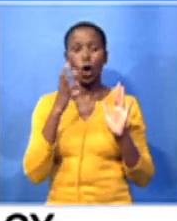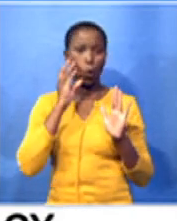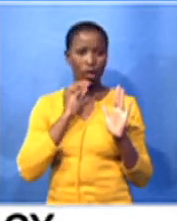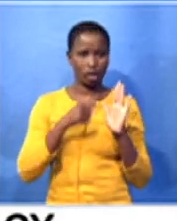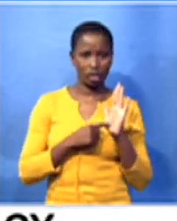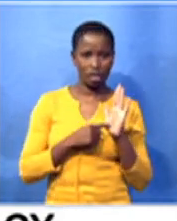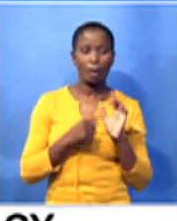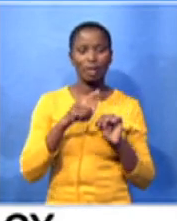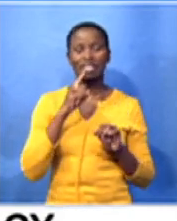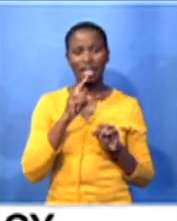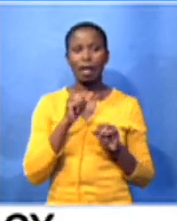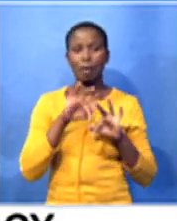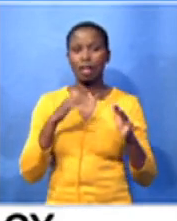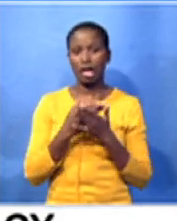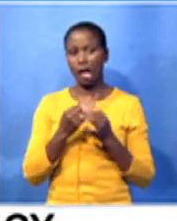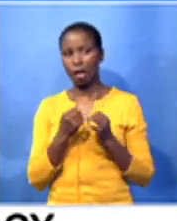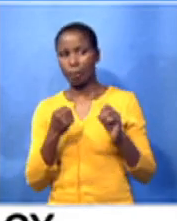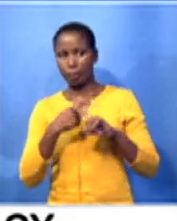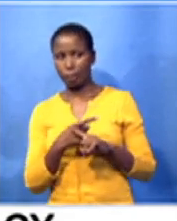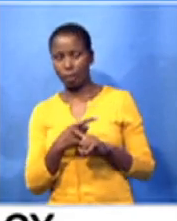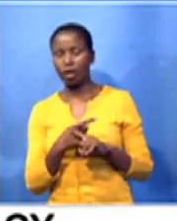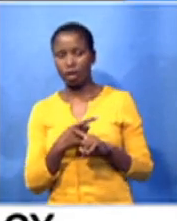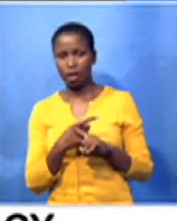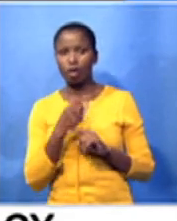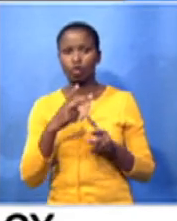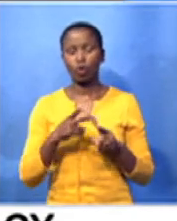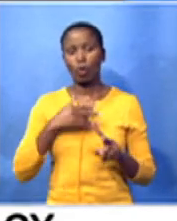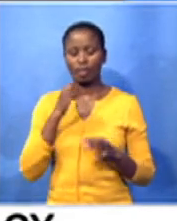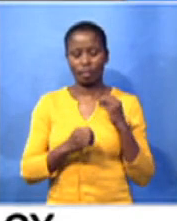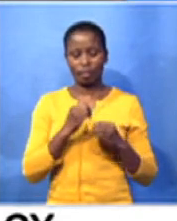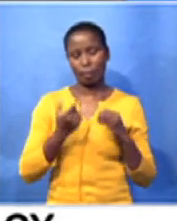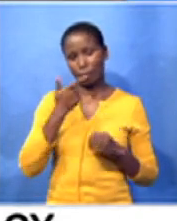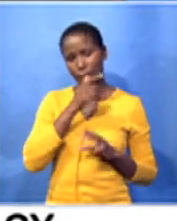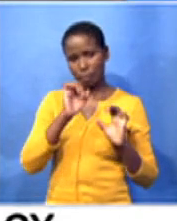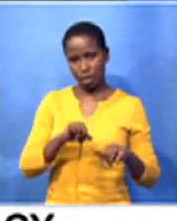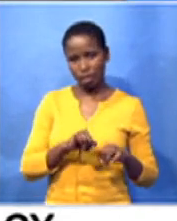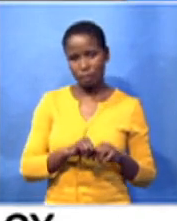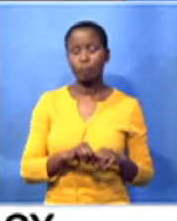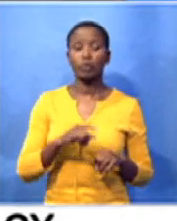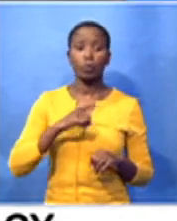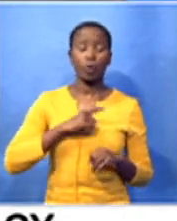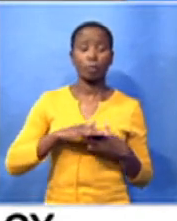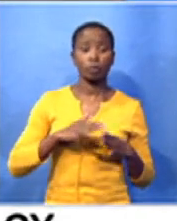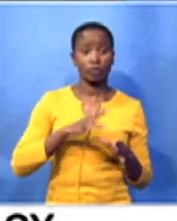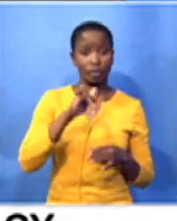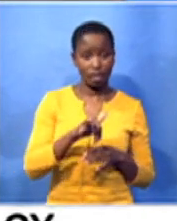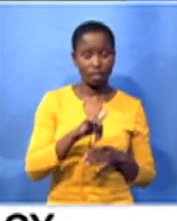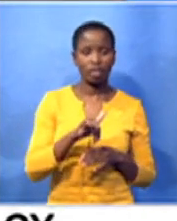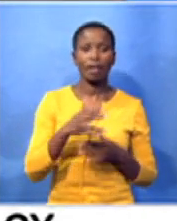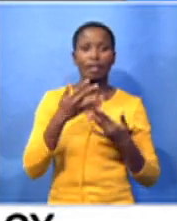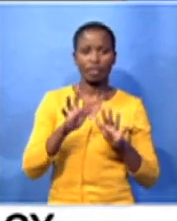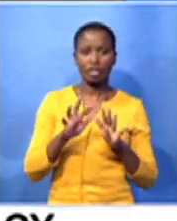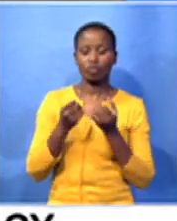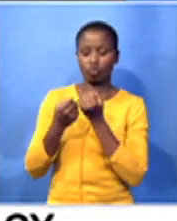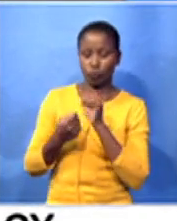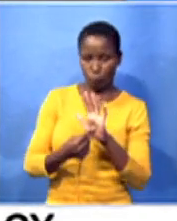be misleading a bit and wanted them to straighten it out. On the basis of that, we put out the release that you just